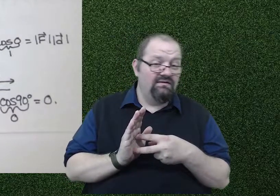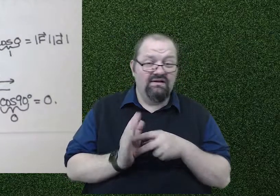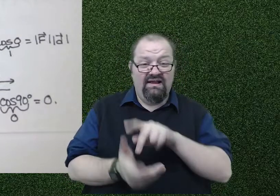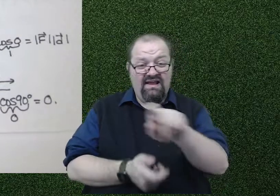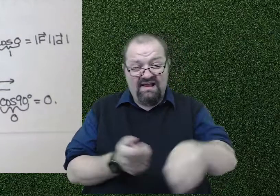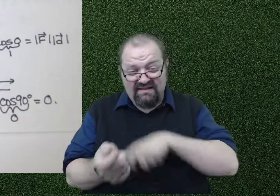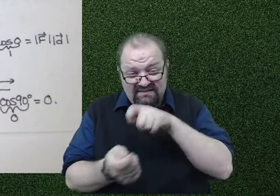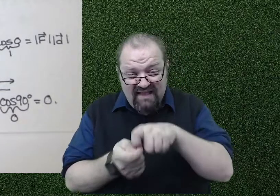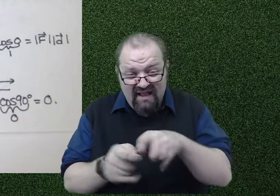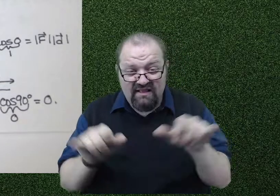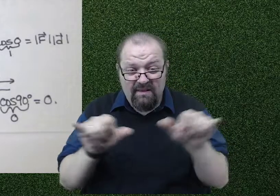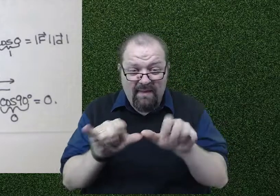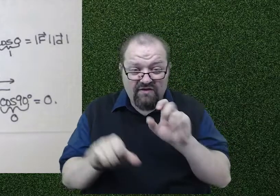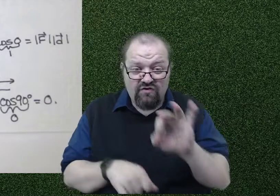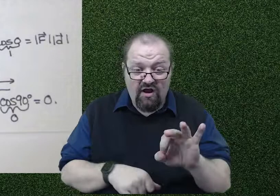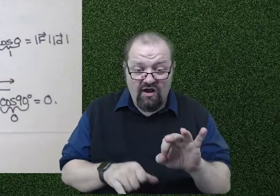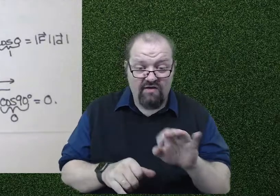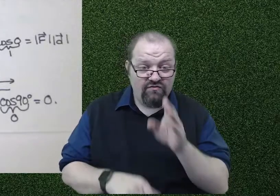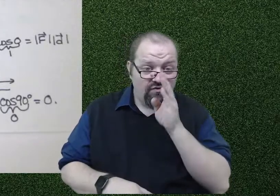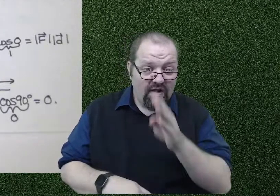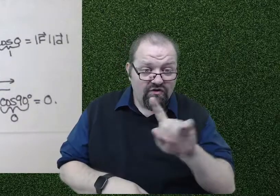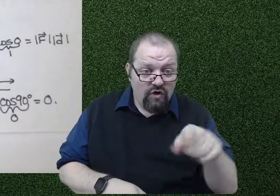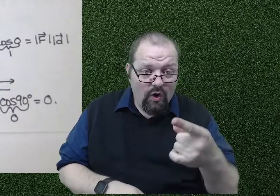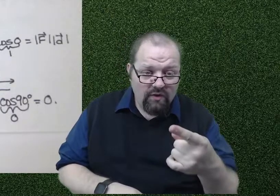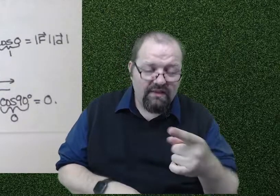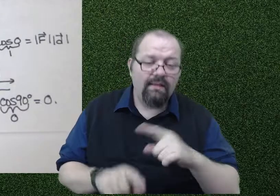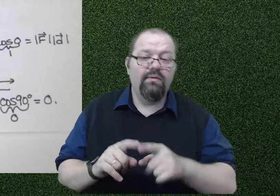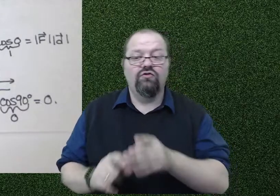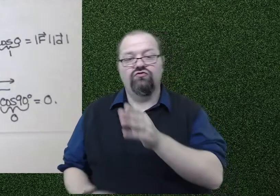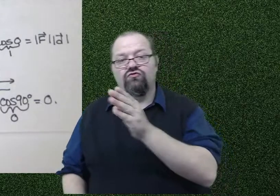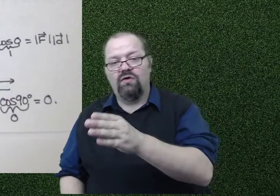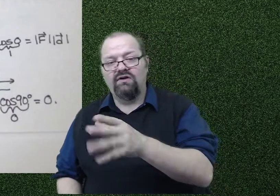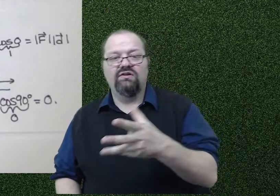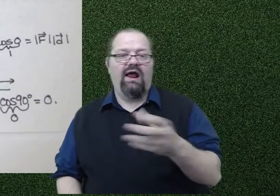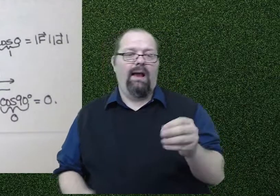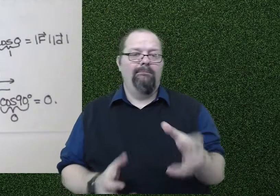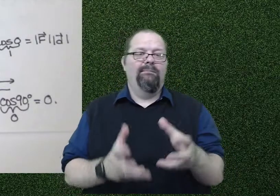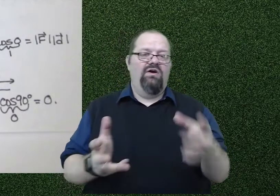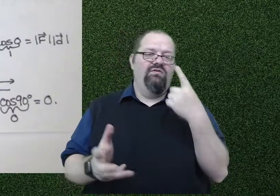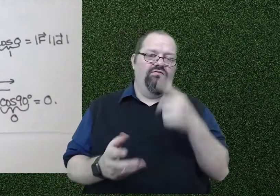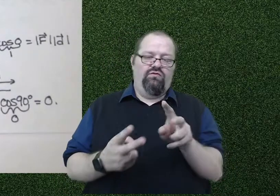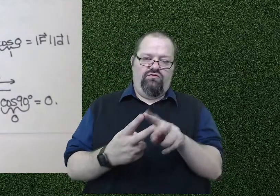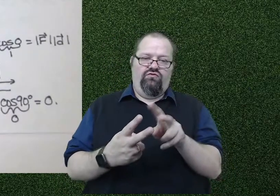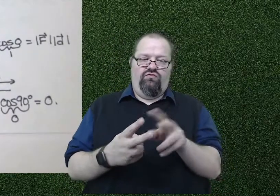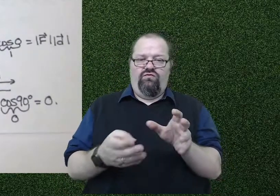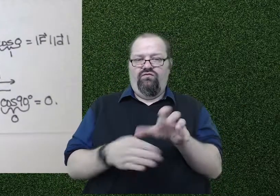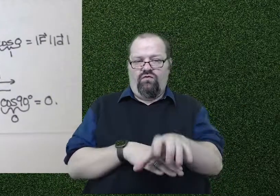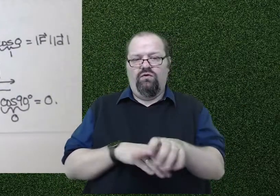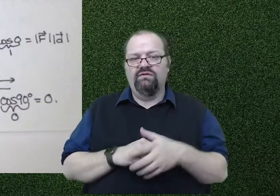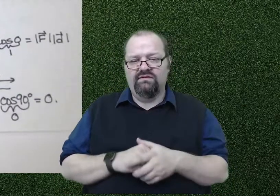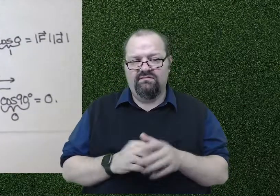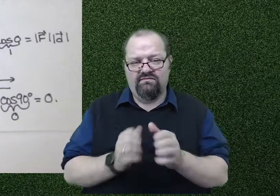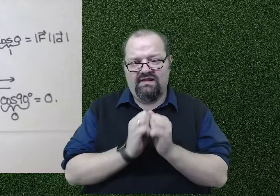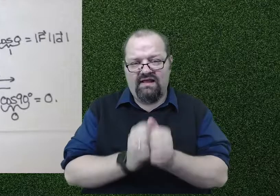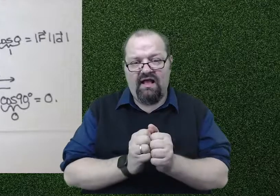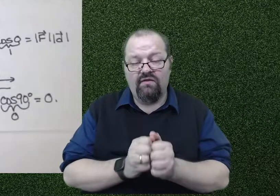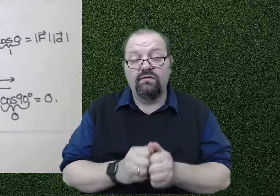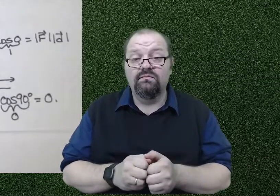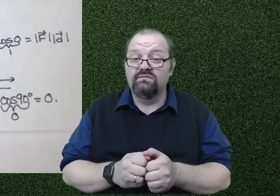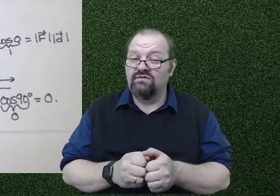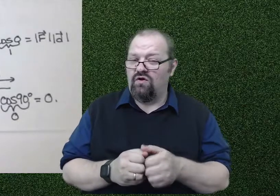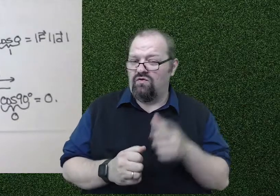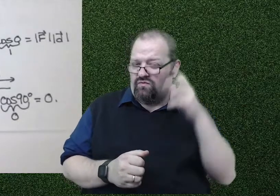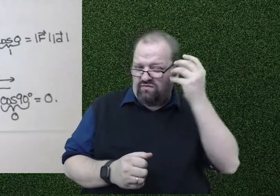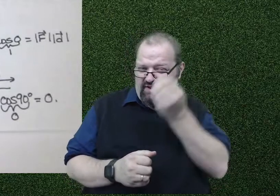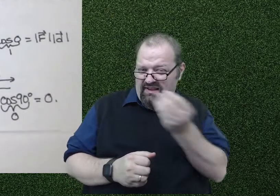exactly a measure of direction only. It's a measure of direction and also the magnitudes of the two forces. So keep this